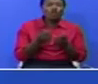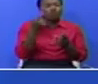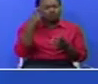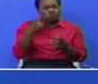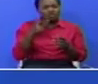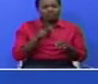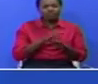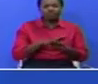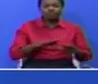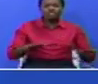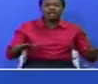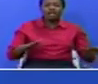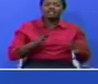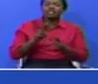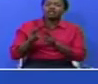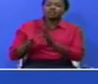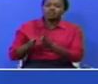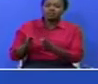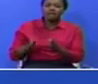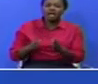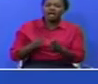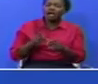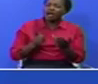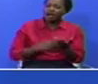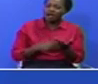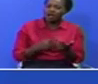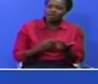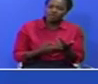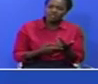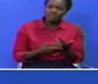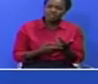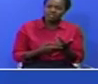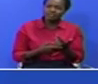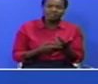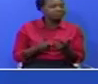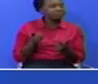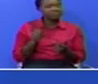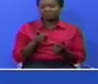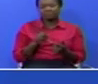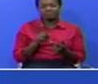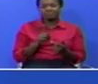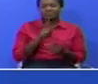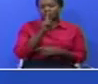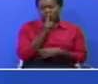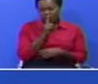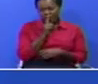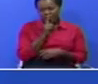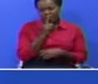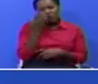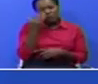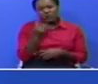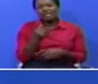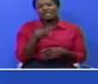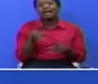clinics to be dispersed throughout the country. The CS did not cite the specific figures, asking the committee to give